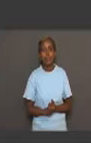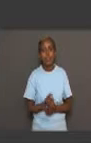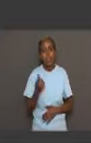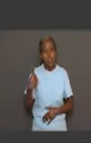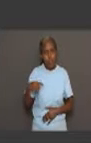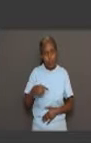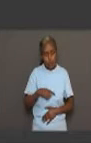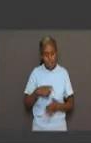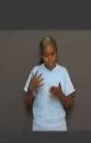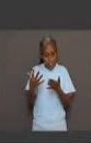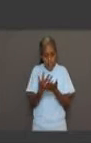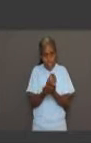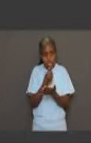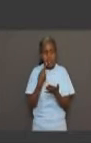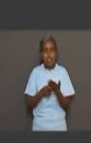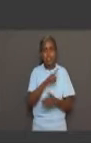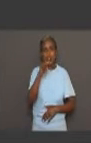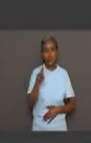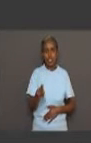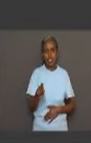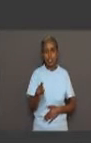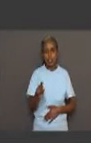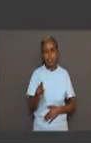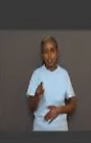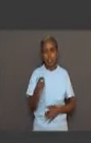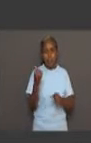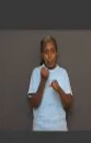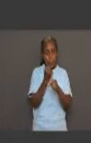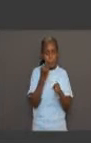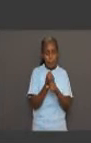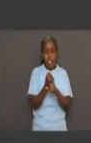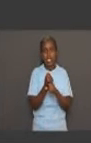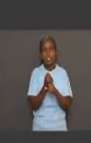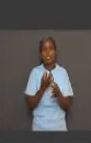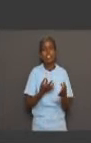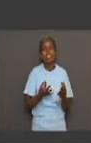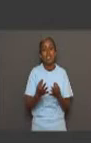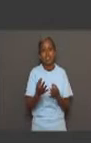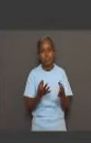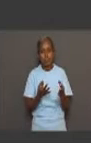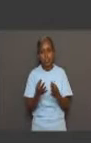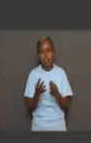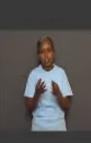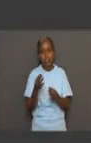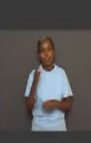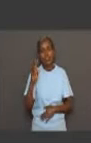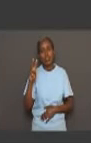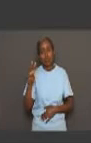We can derive that equation making the expression